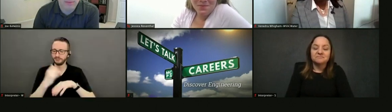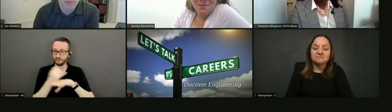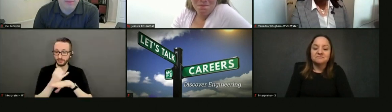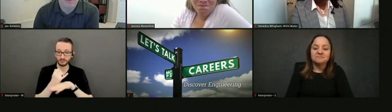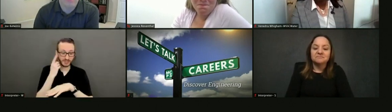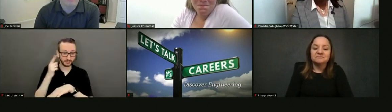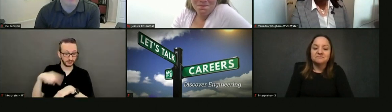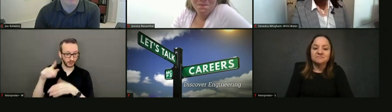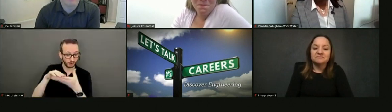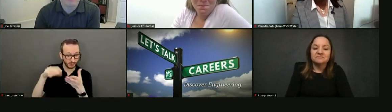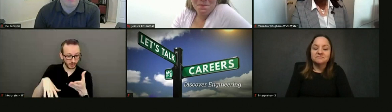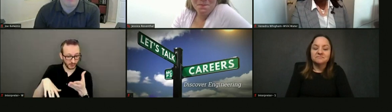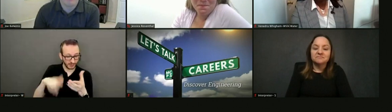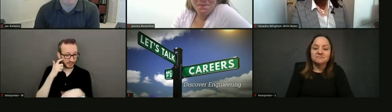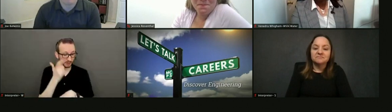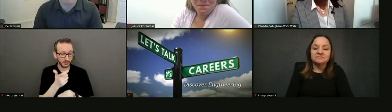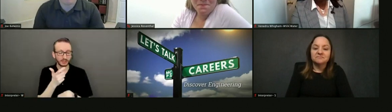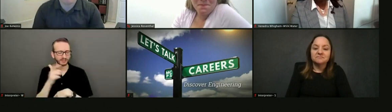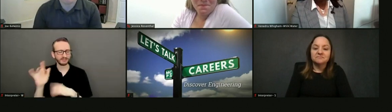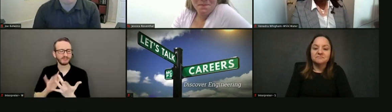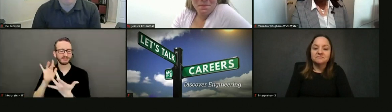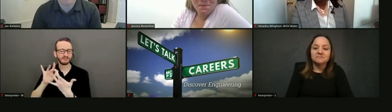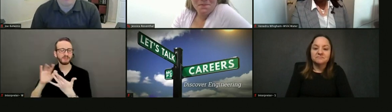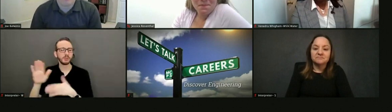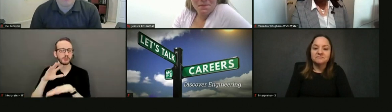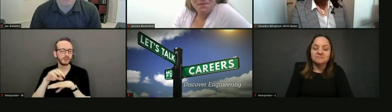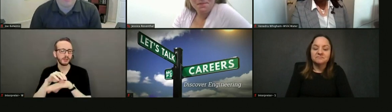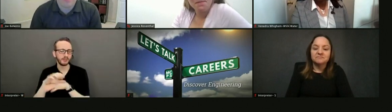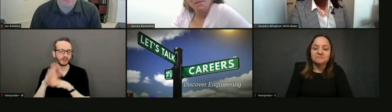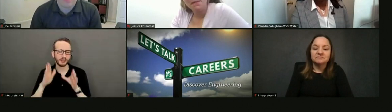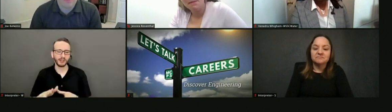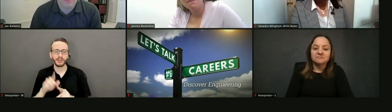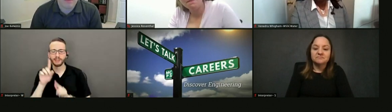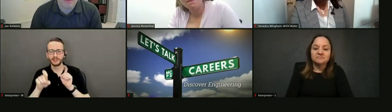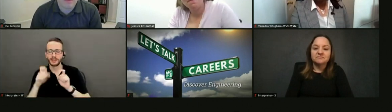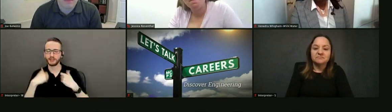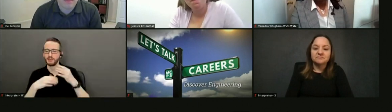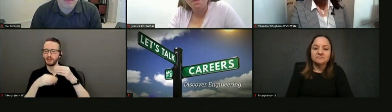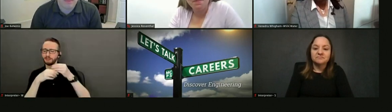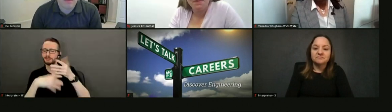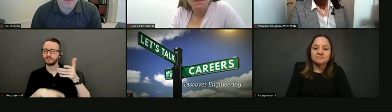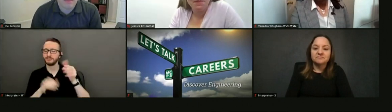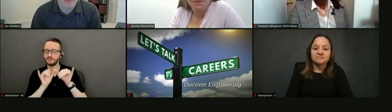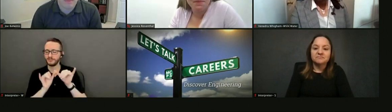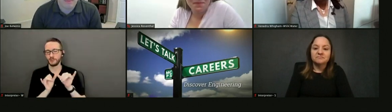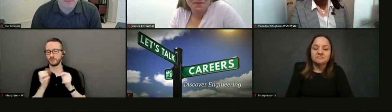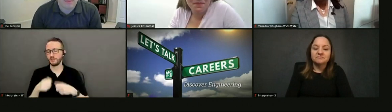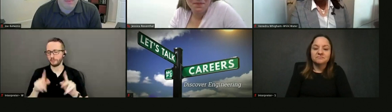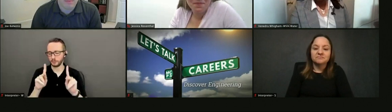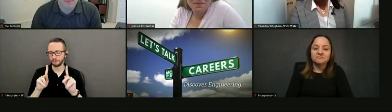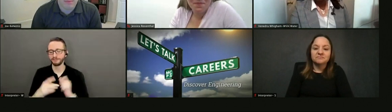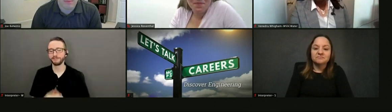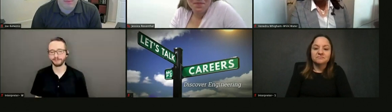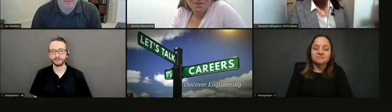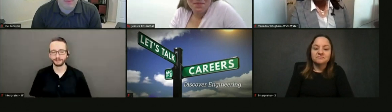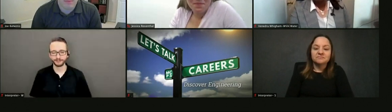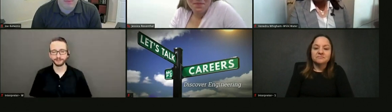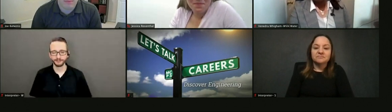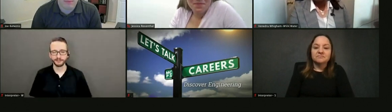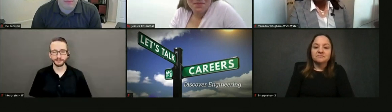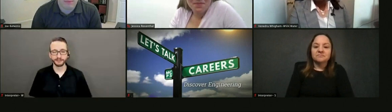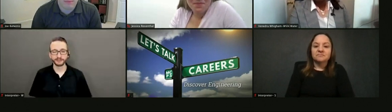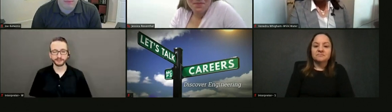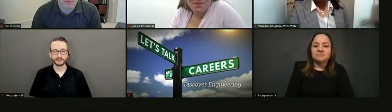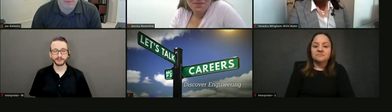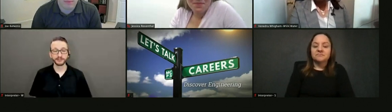watching, please make sure you do reach out to your counselors to ask about those engineering opportunities. And,